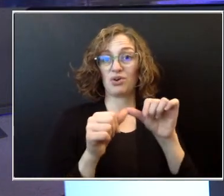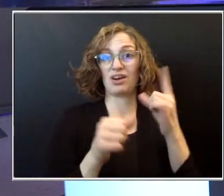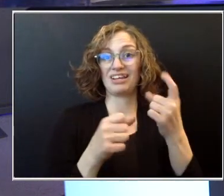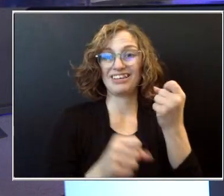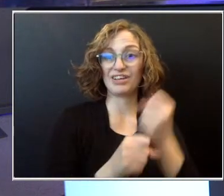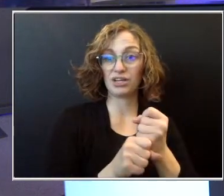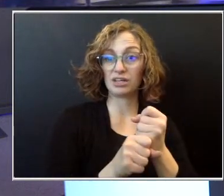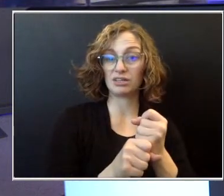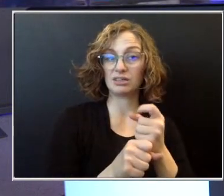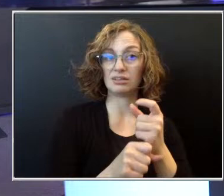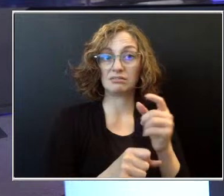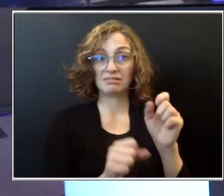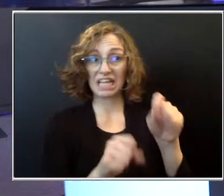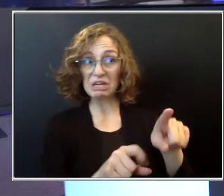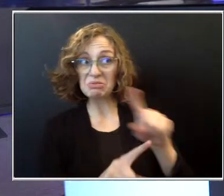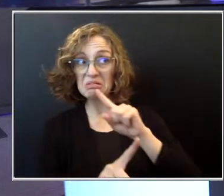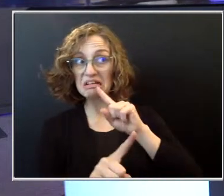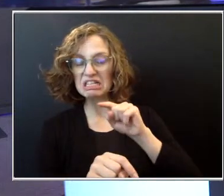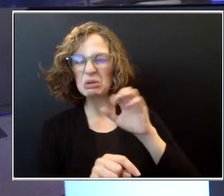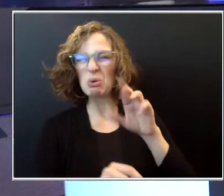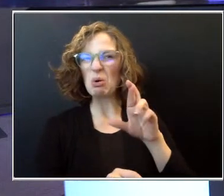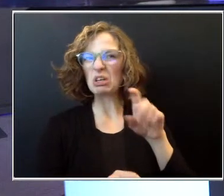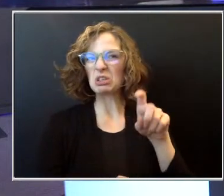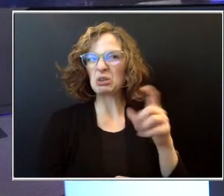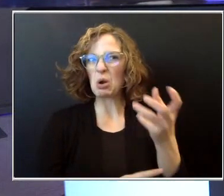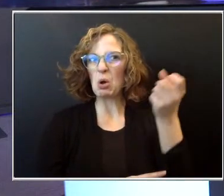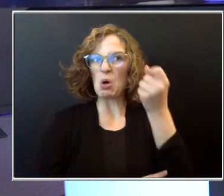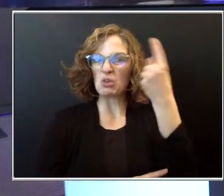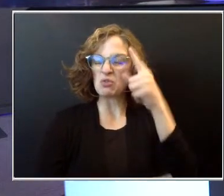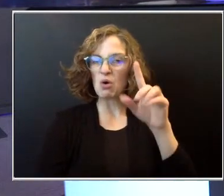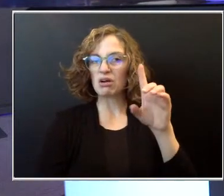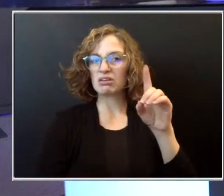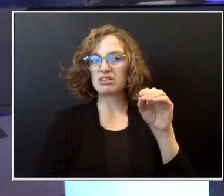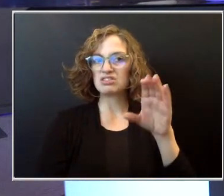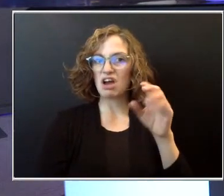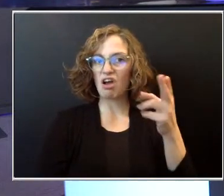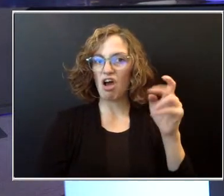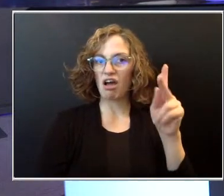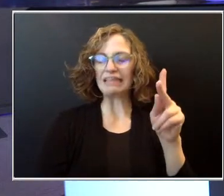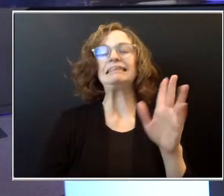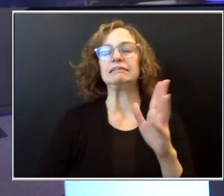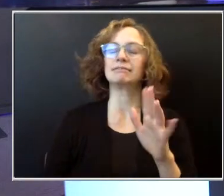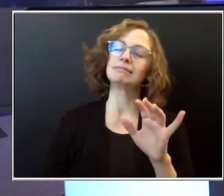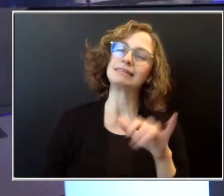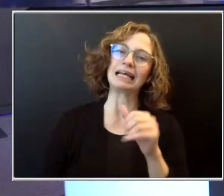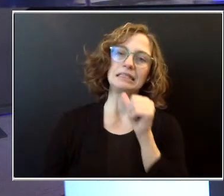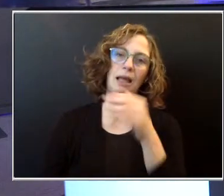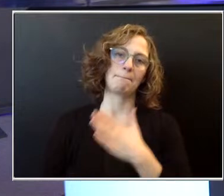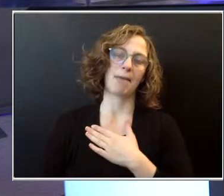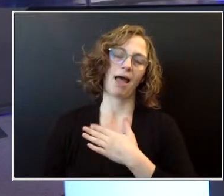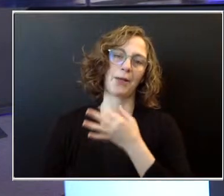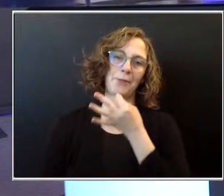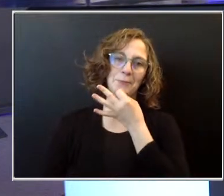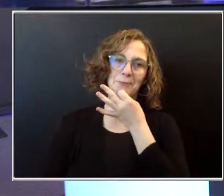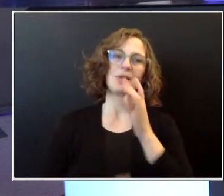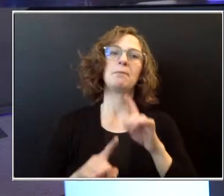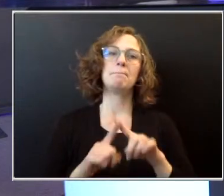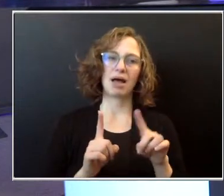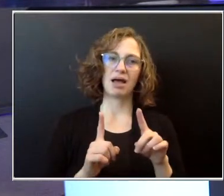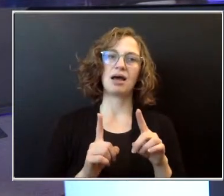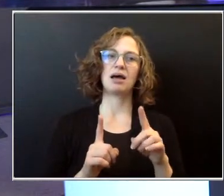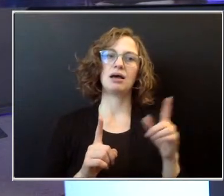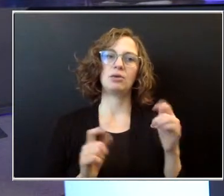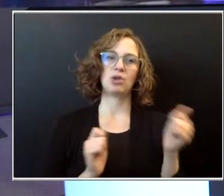Yeah, that's not my area of expertise, but yeah, I think we all sort of thought that it's going to be something that we